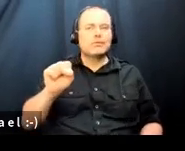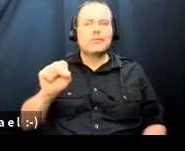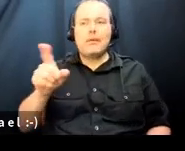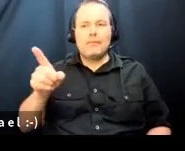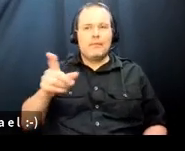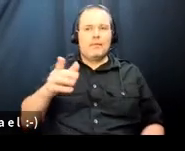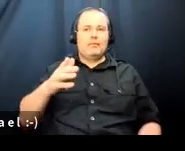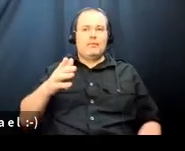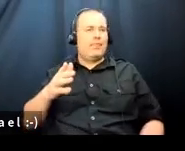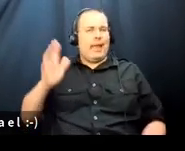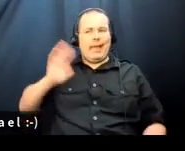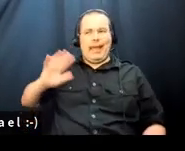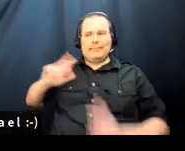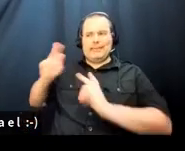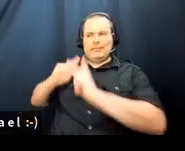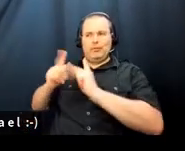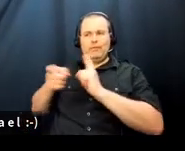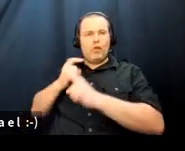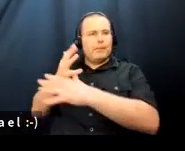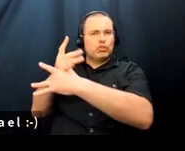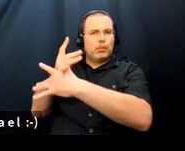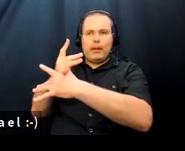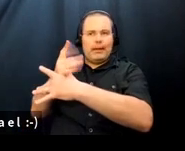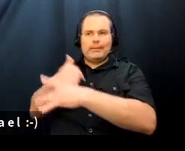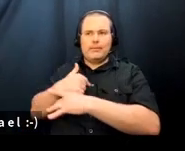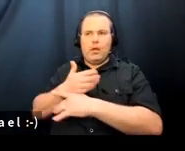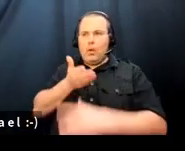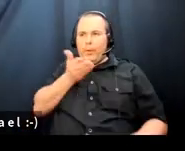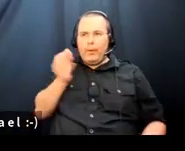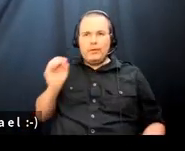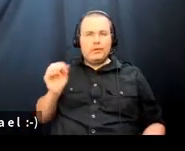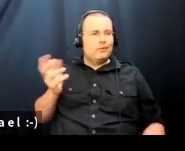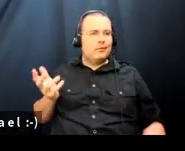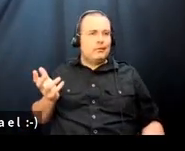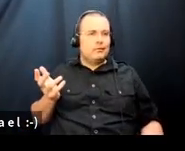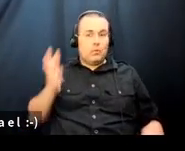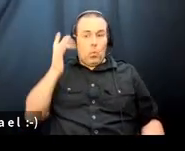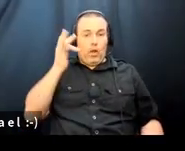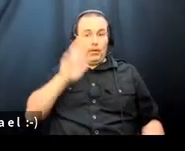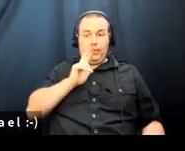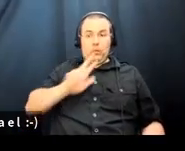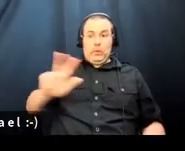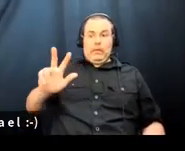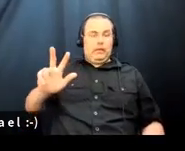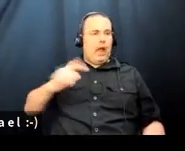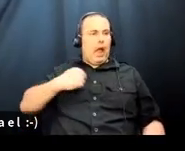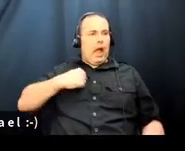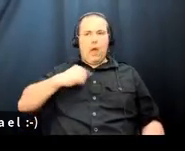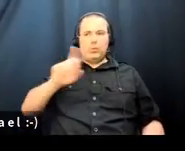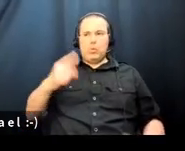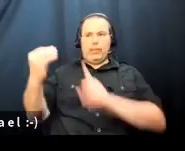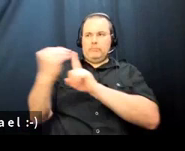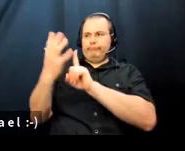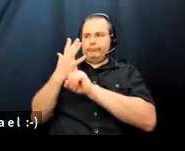Germany is not there, because by the age of 3, I was only exposed to English.